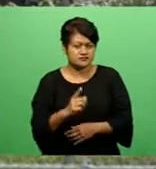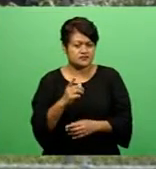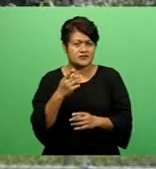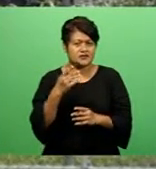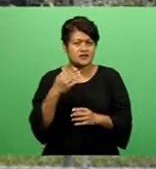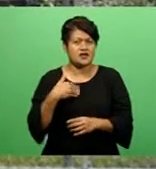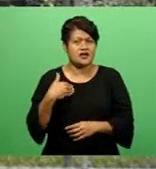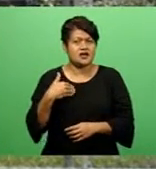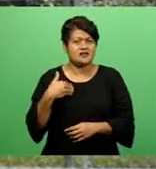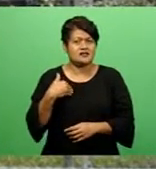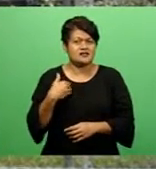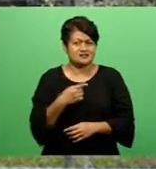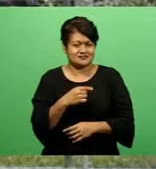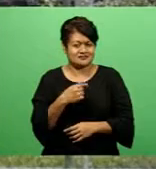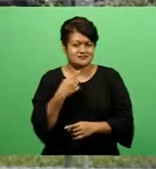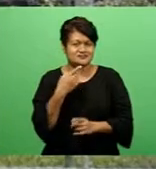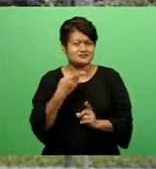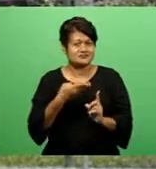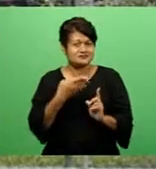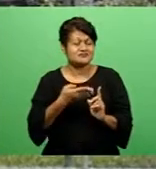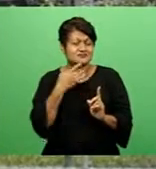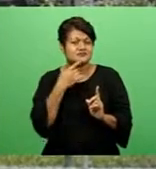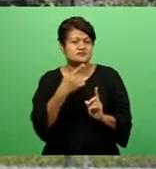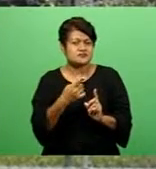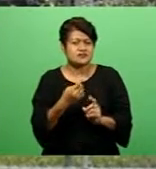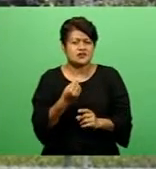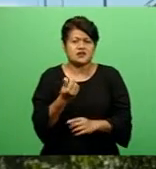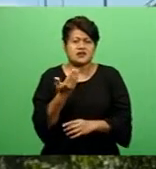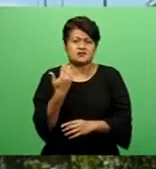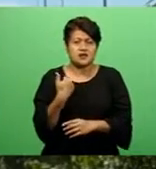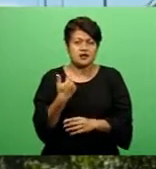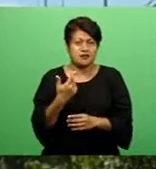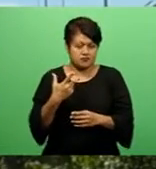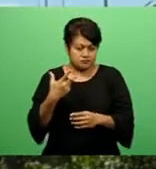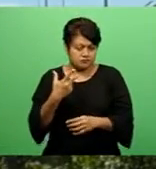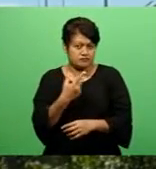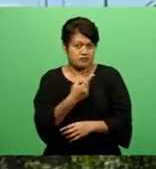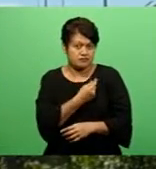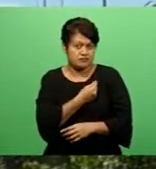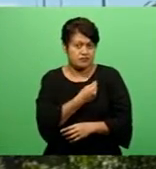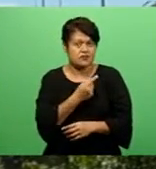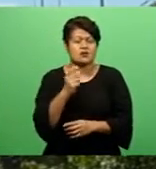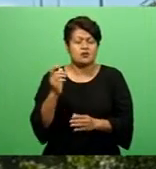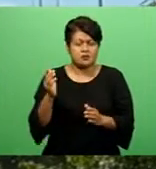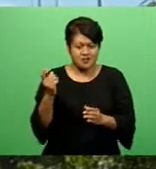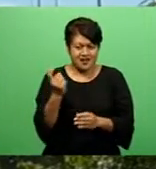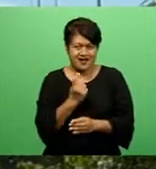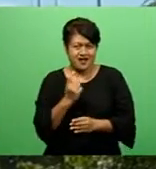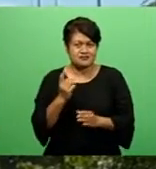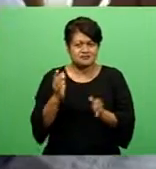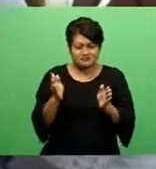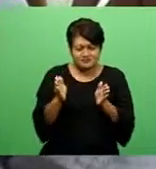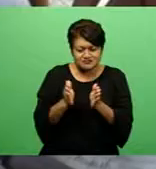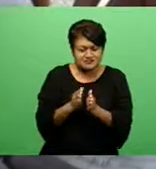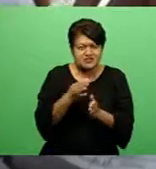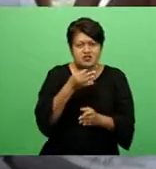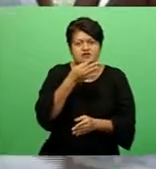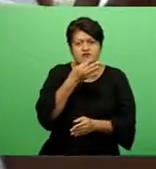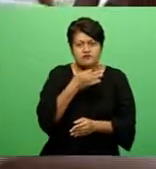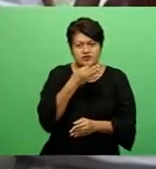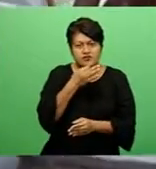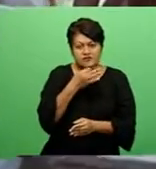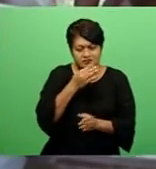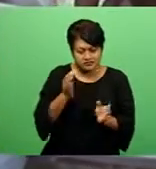had earlier said that the AstraZeneca vaccine batches will arrive in small amounts through the COVAX initiative.